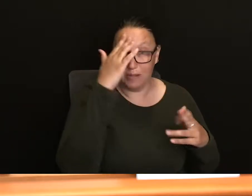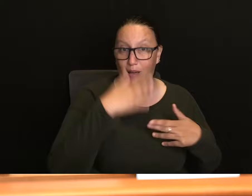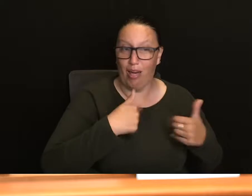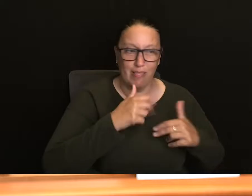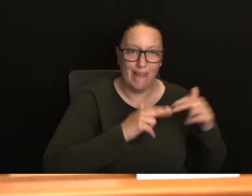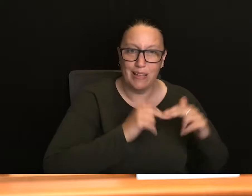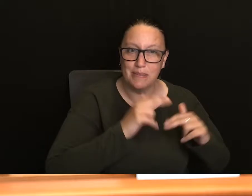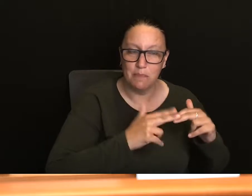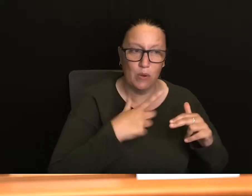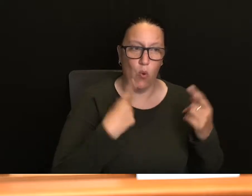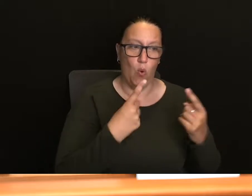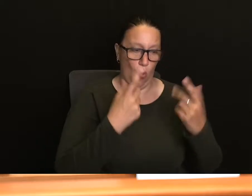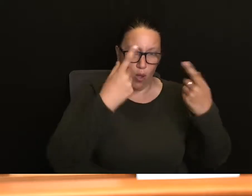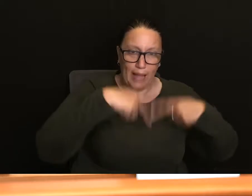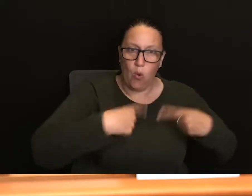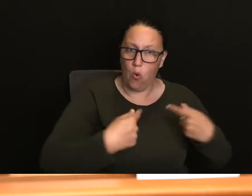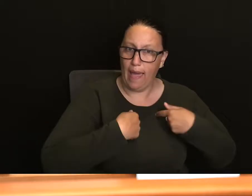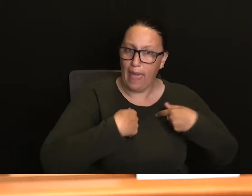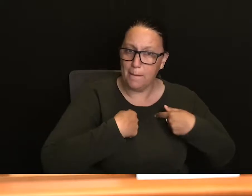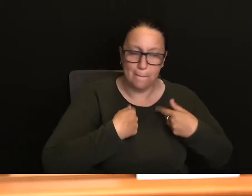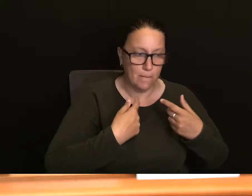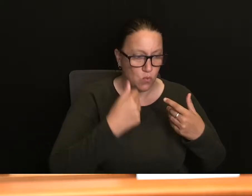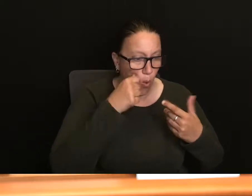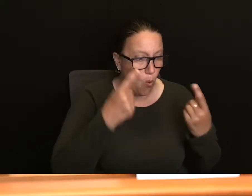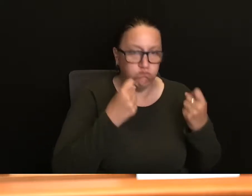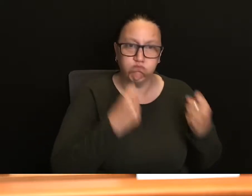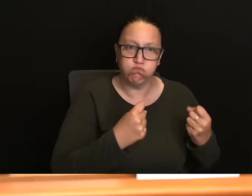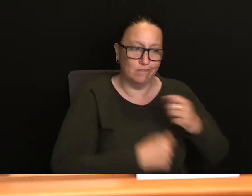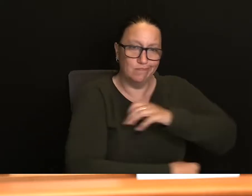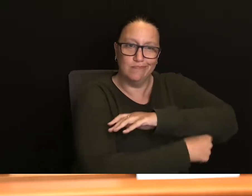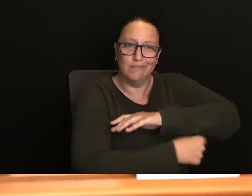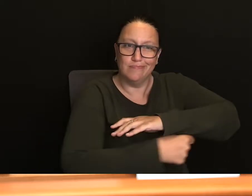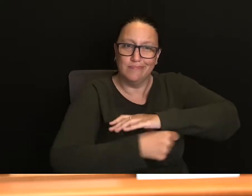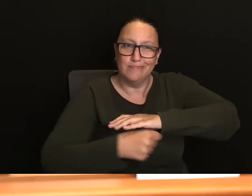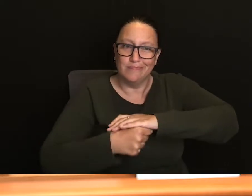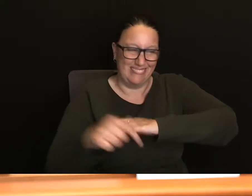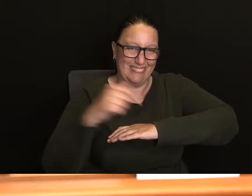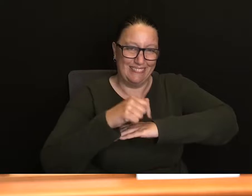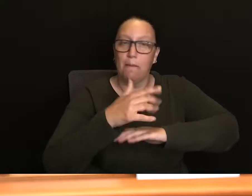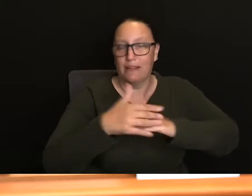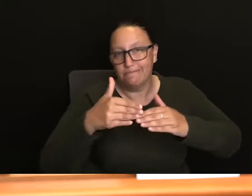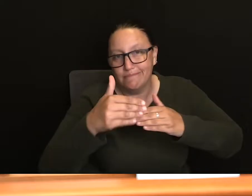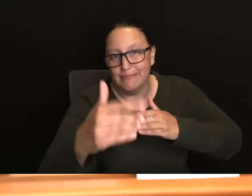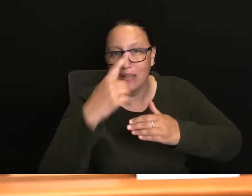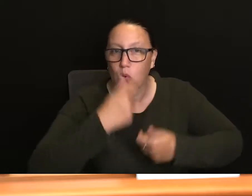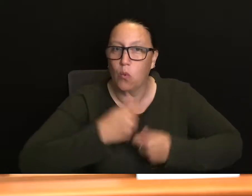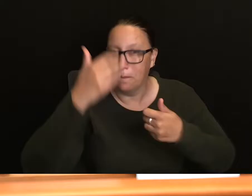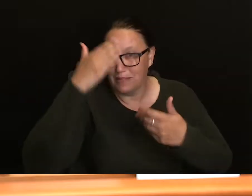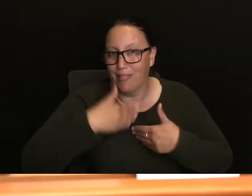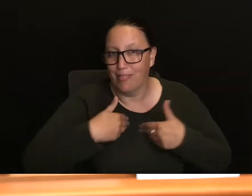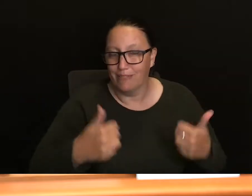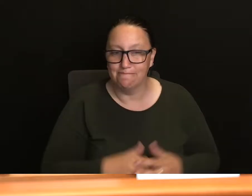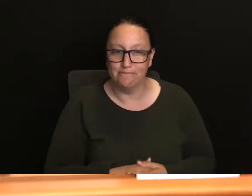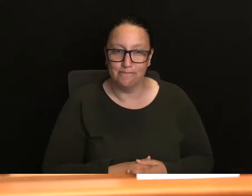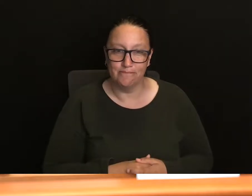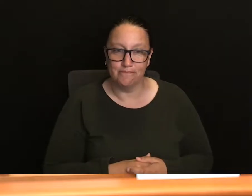can result in significant improvement to a child's early life experiences, health and development, their sense of who they are. The